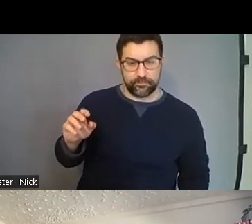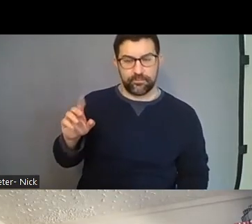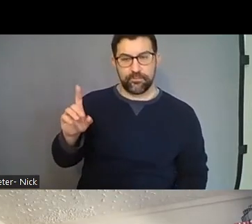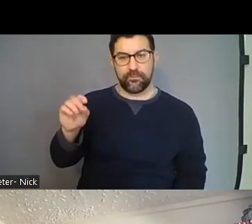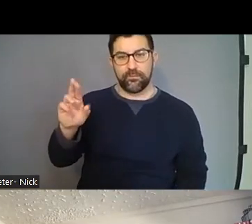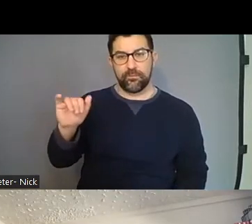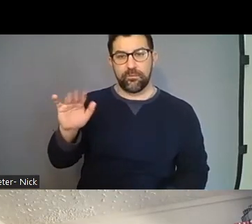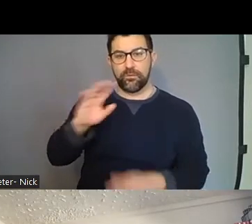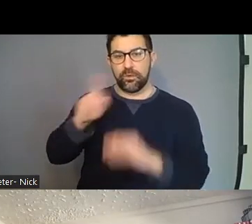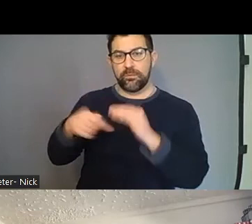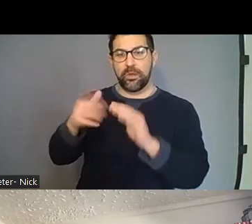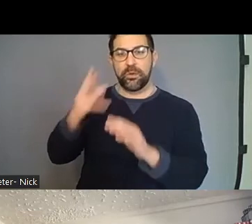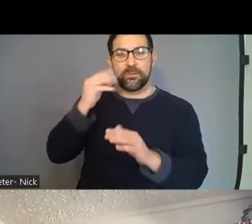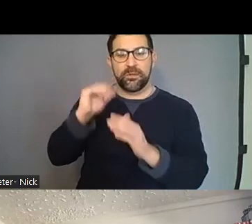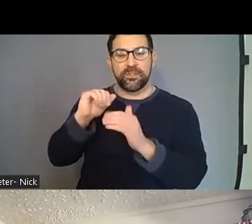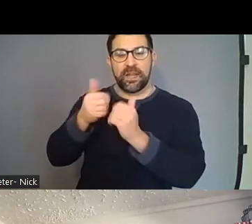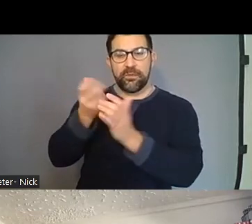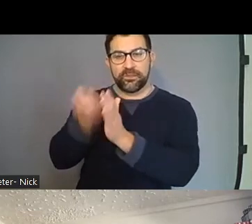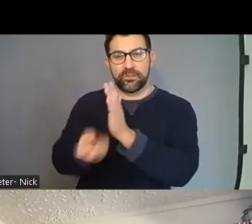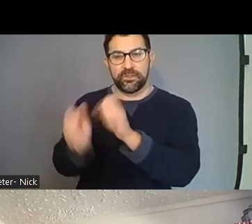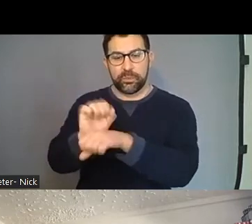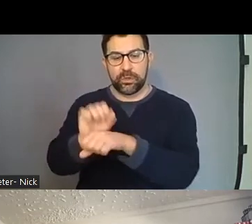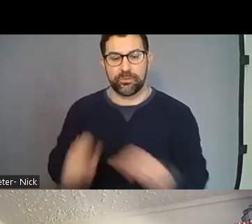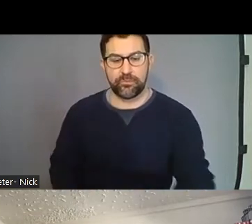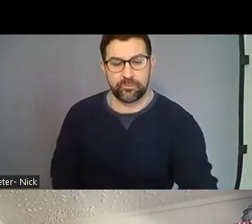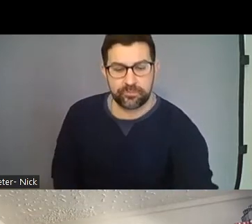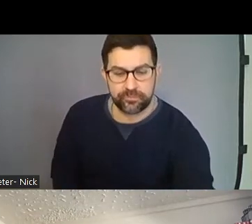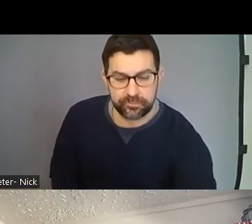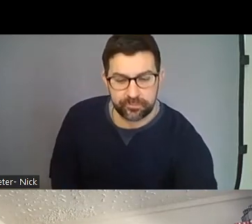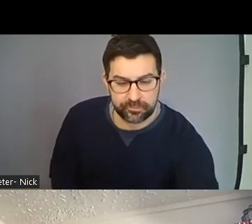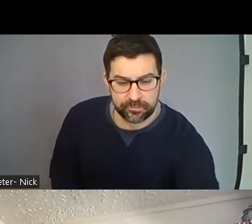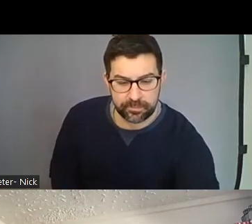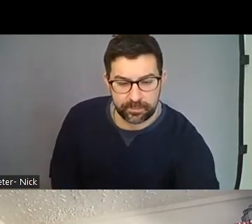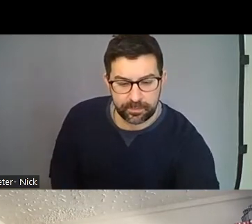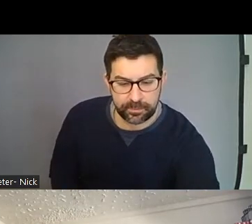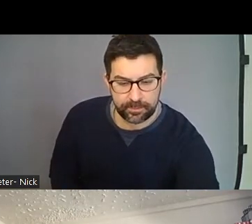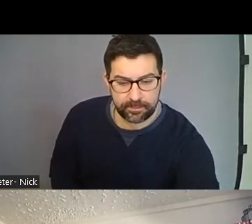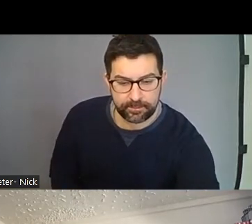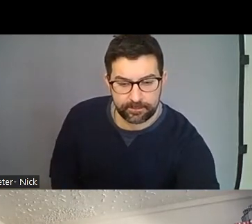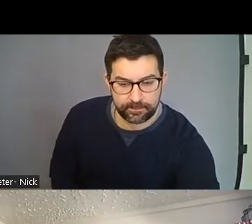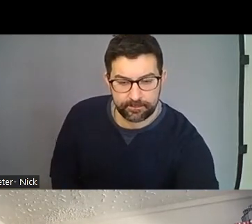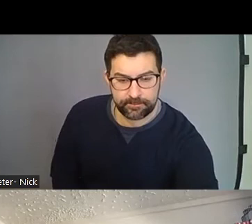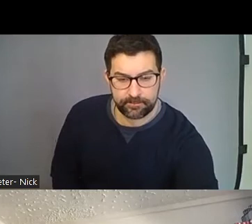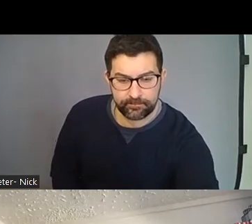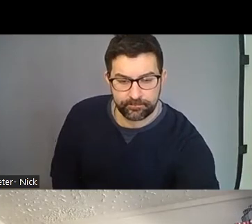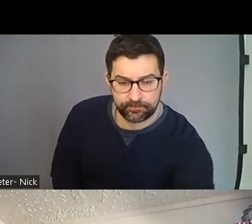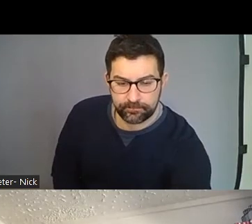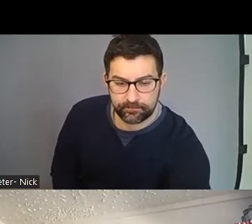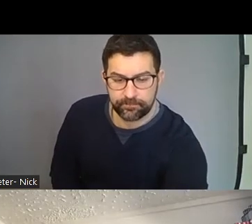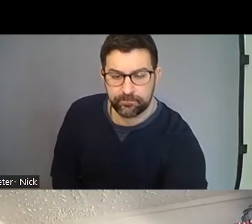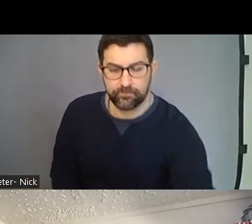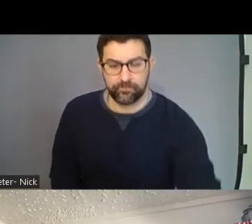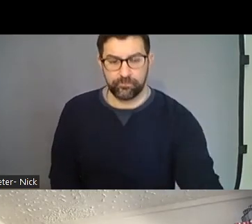kind of work, you know, with the understanding that schools certainly are not, schools are about conformity, right? They ask us